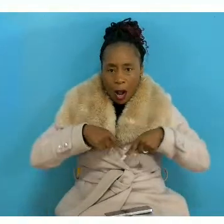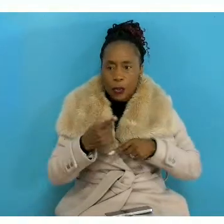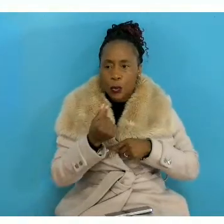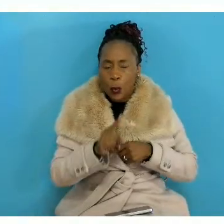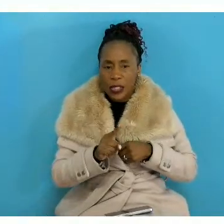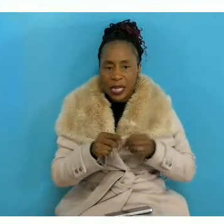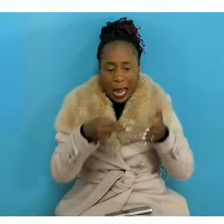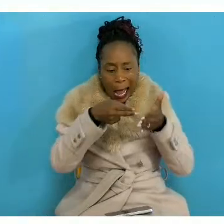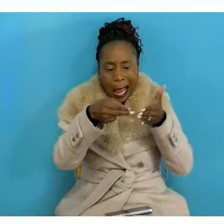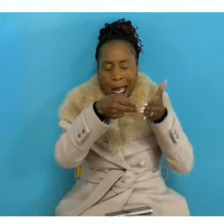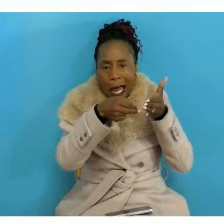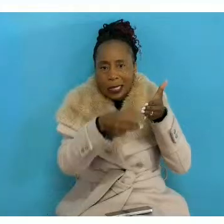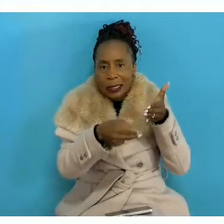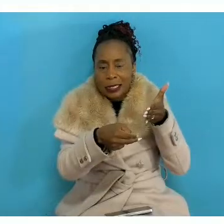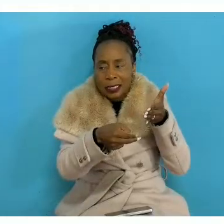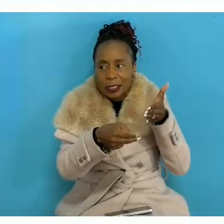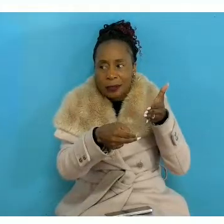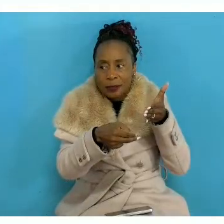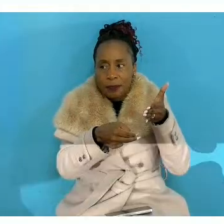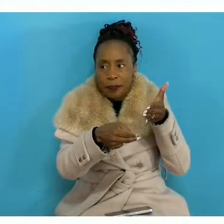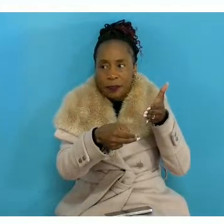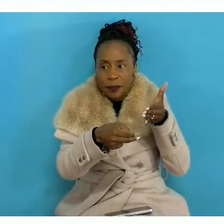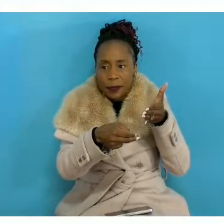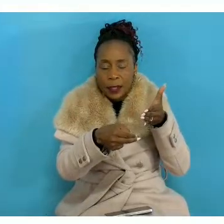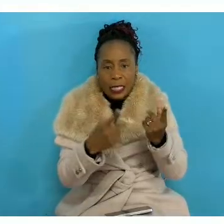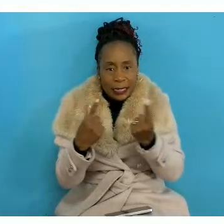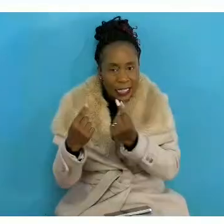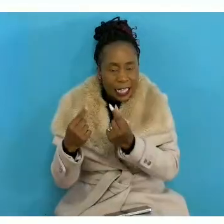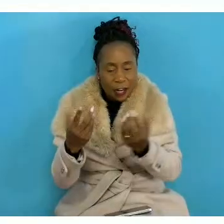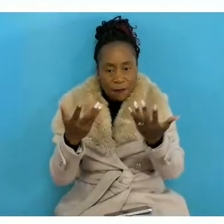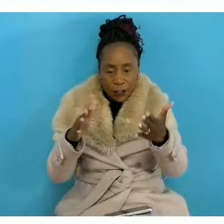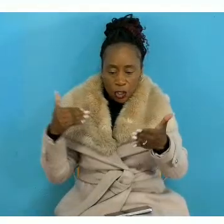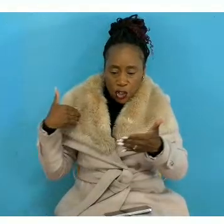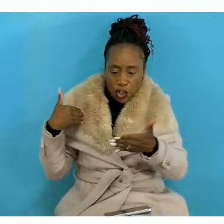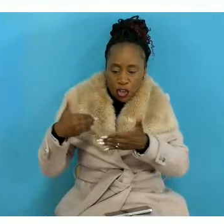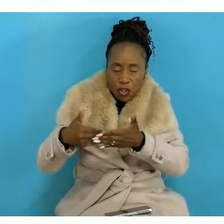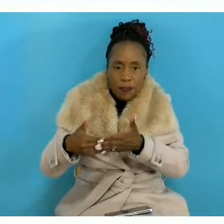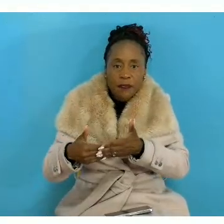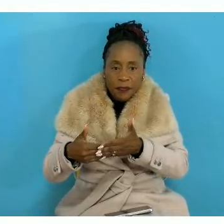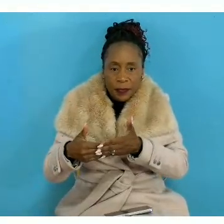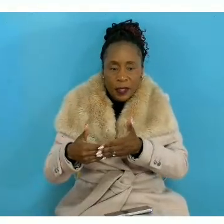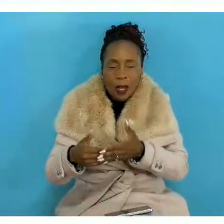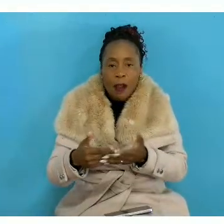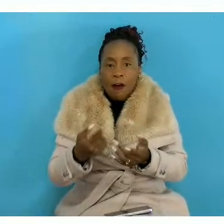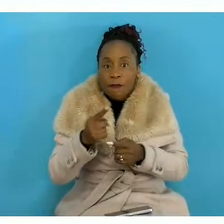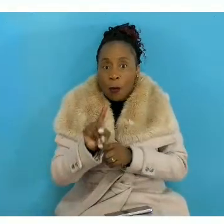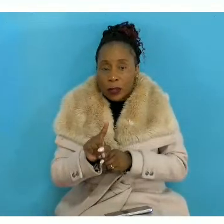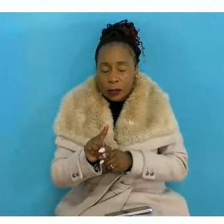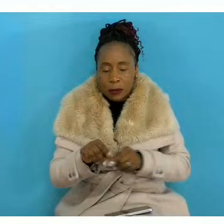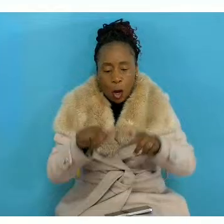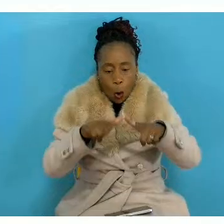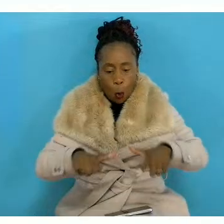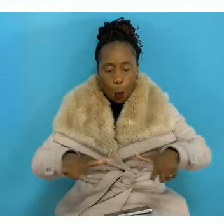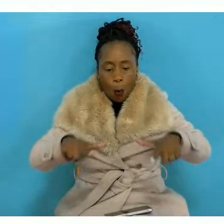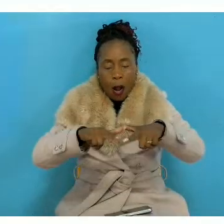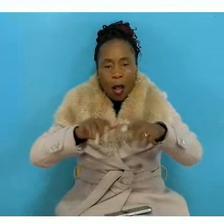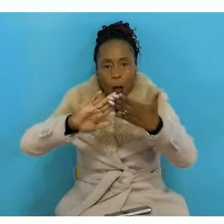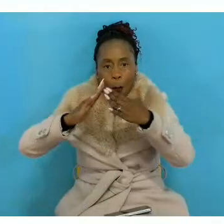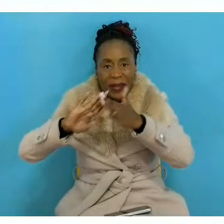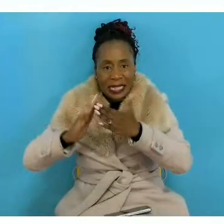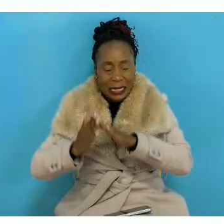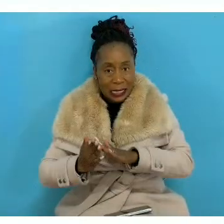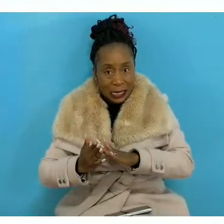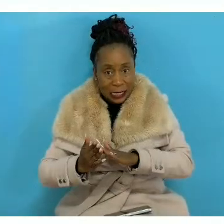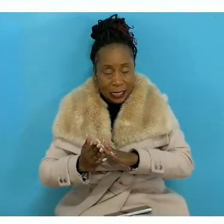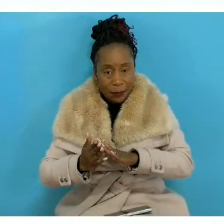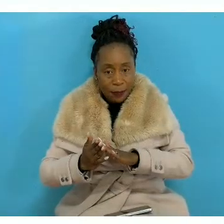just highlight what we have done for the local community